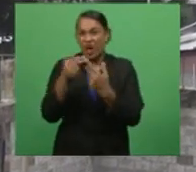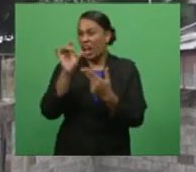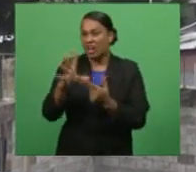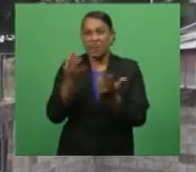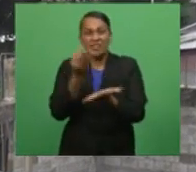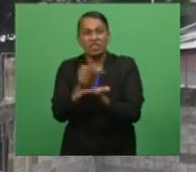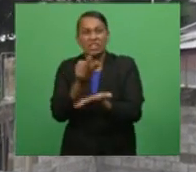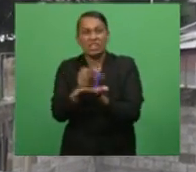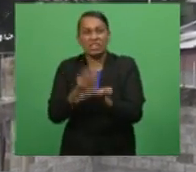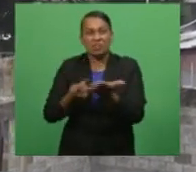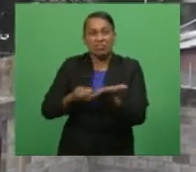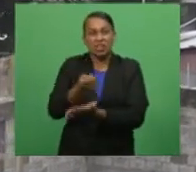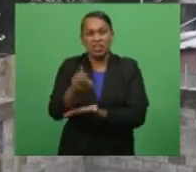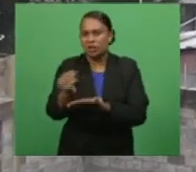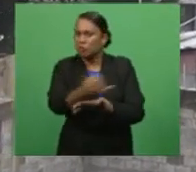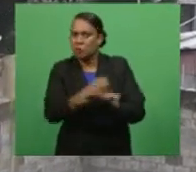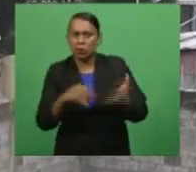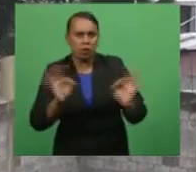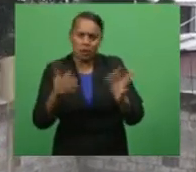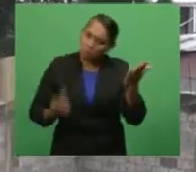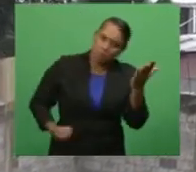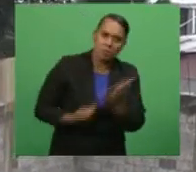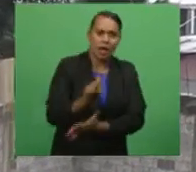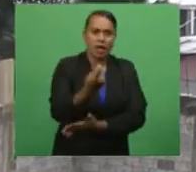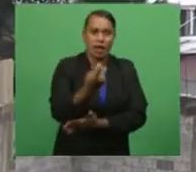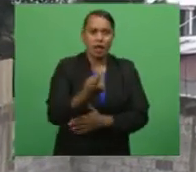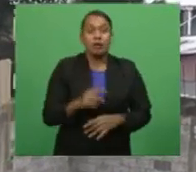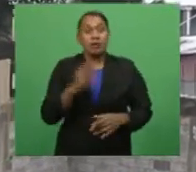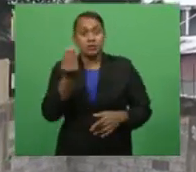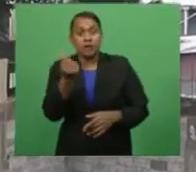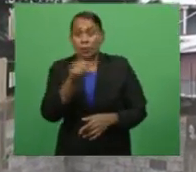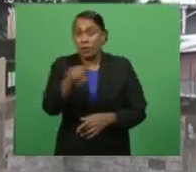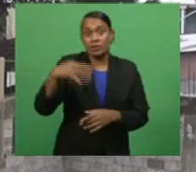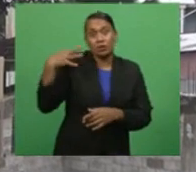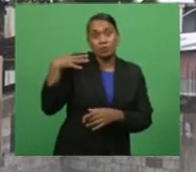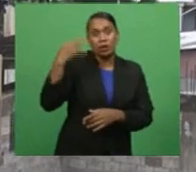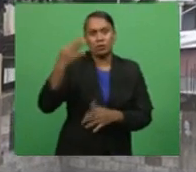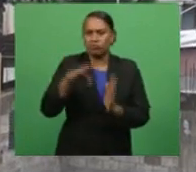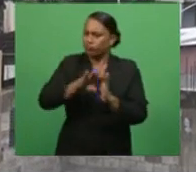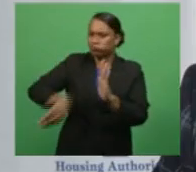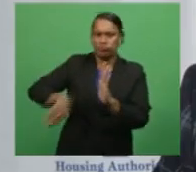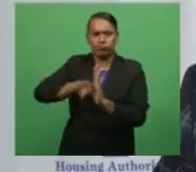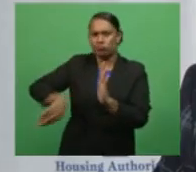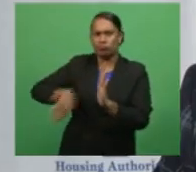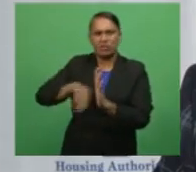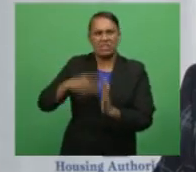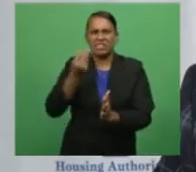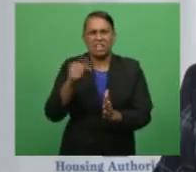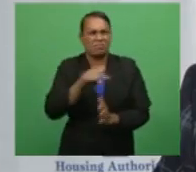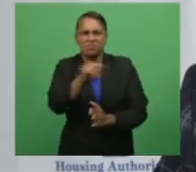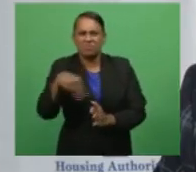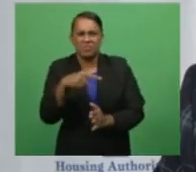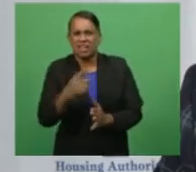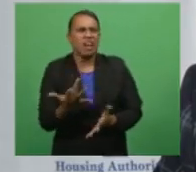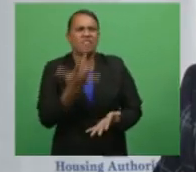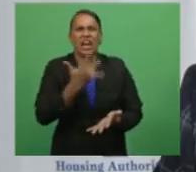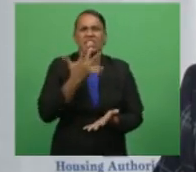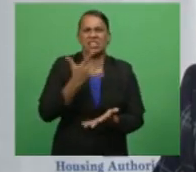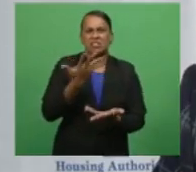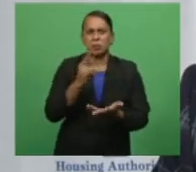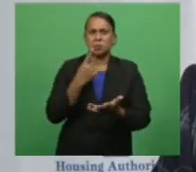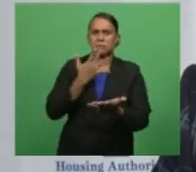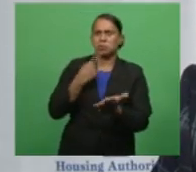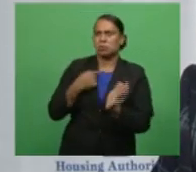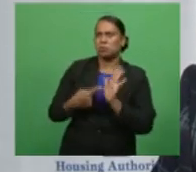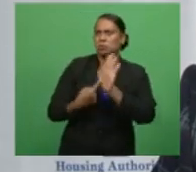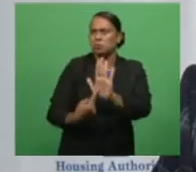Sen says some applications have been declined due to incorrect information and documentation. We have written to the customers and asked them to